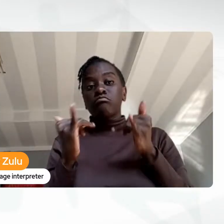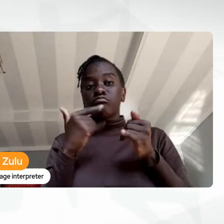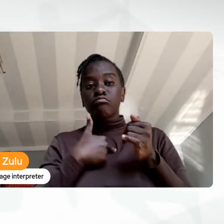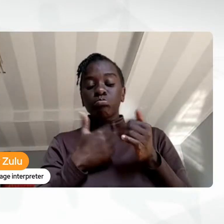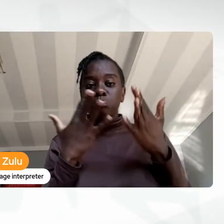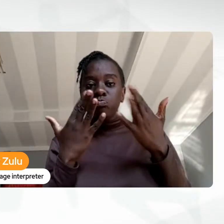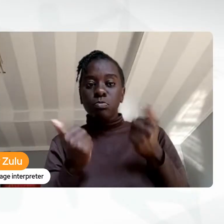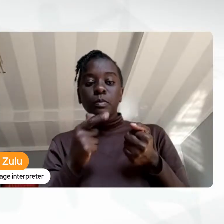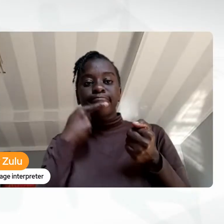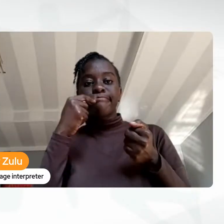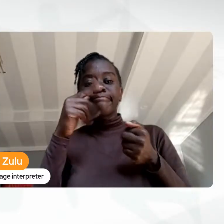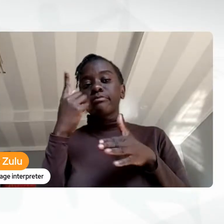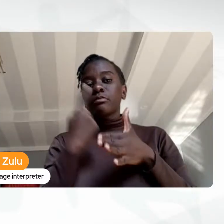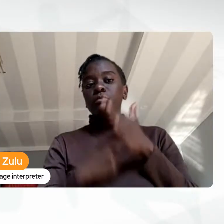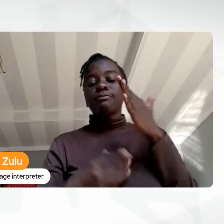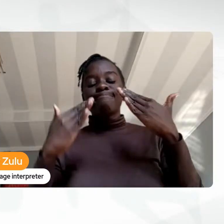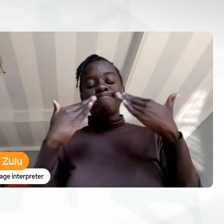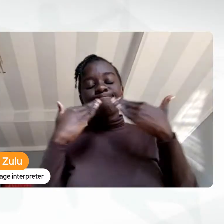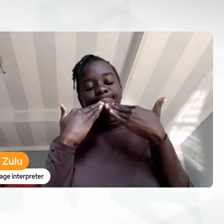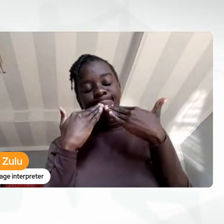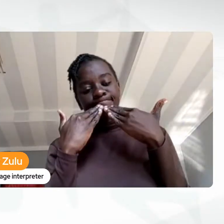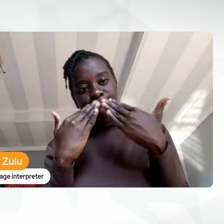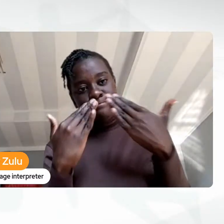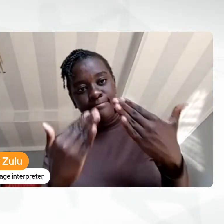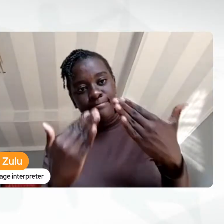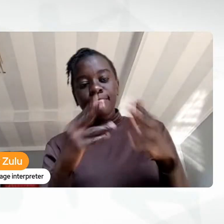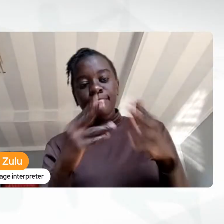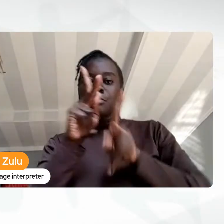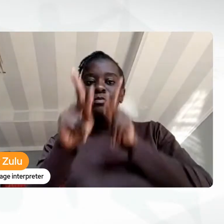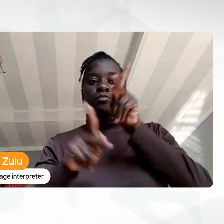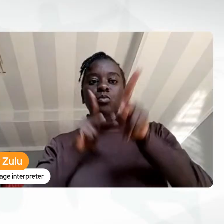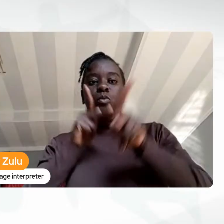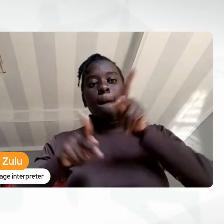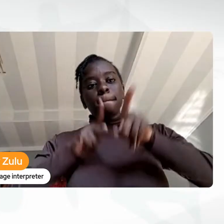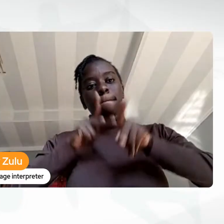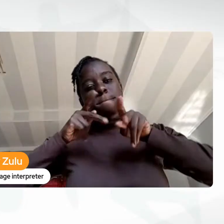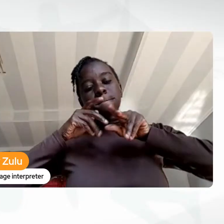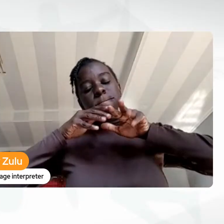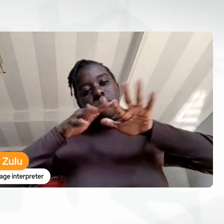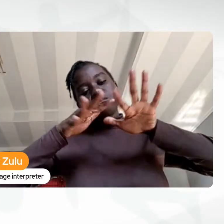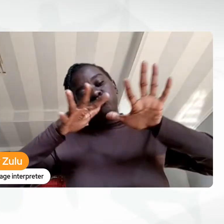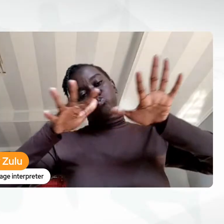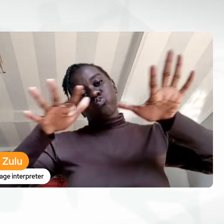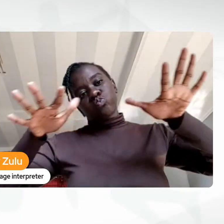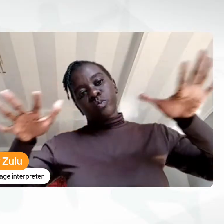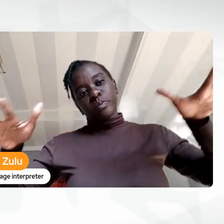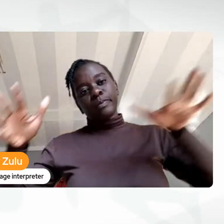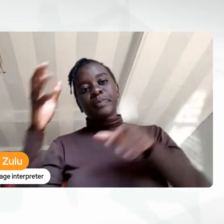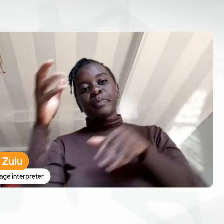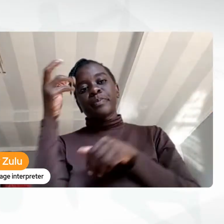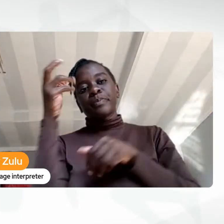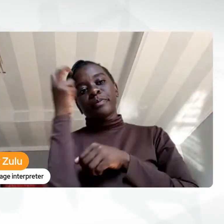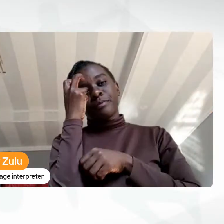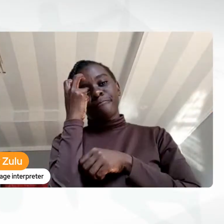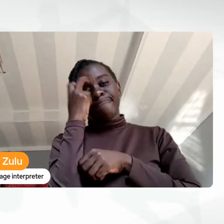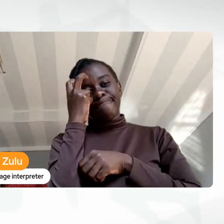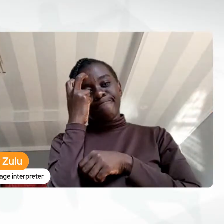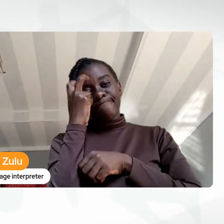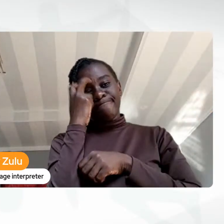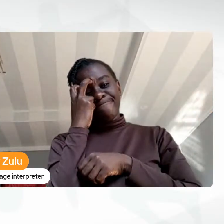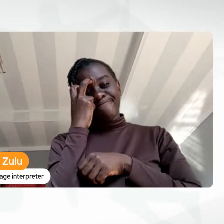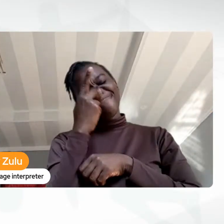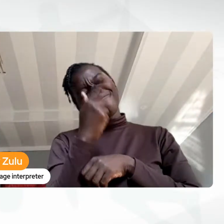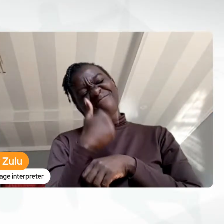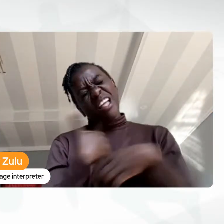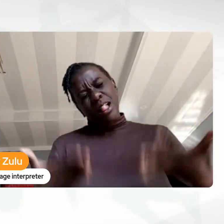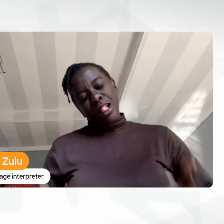has really been so interesting and so amazing. I like the fact that you were able to ask questions and